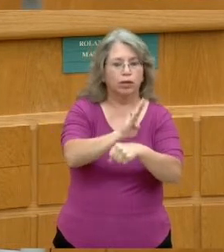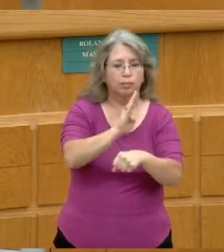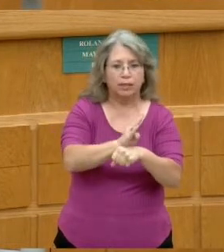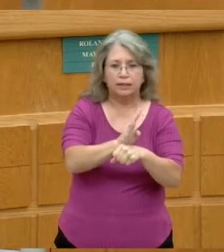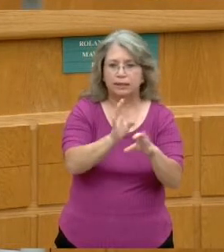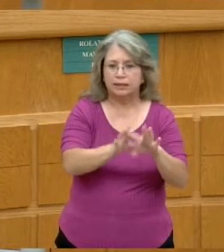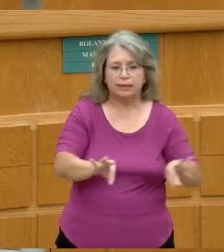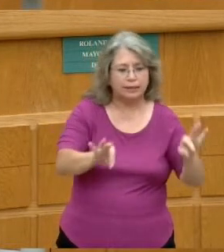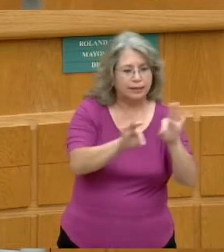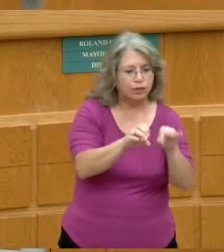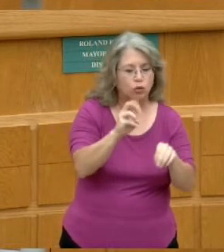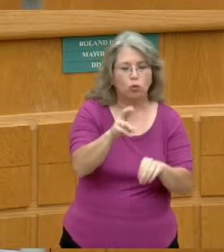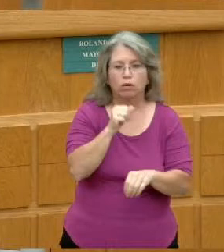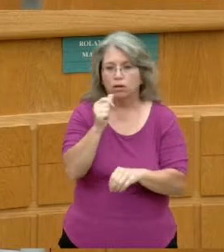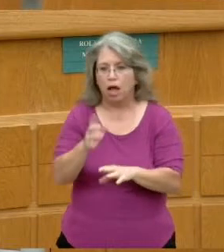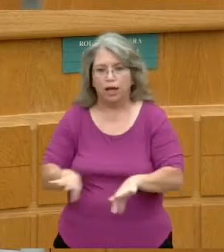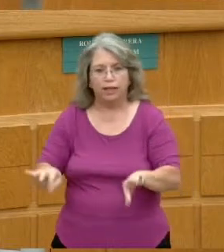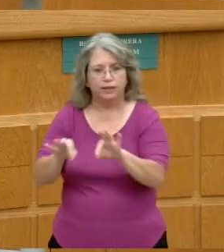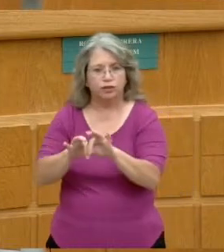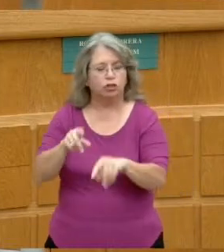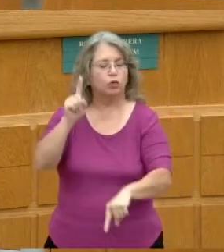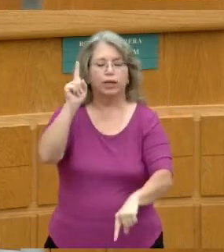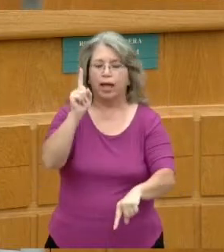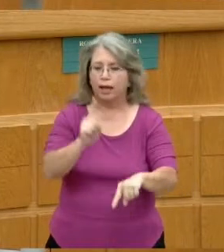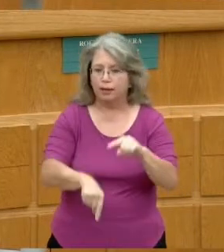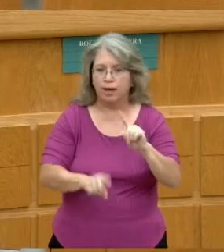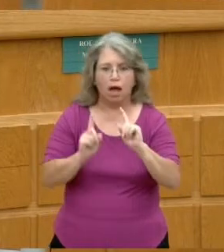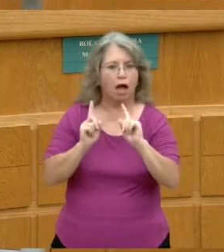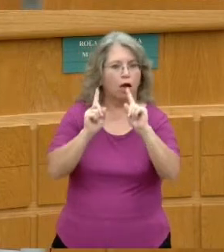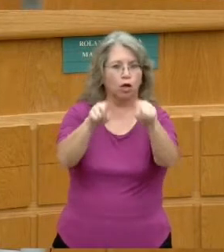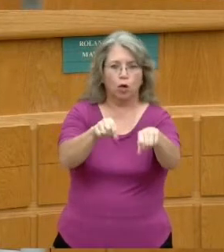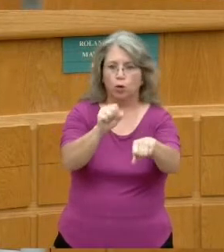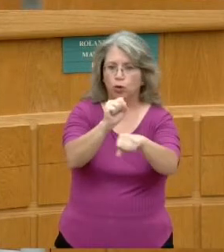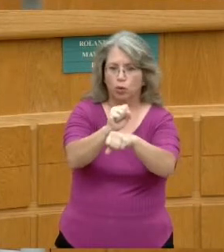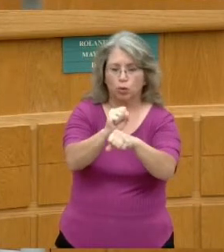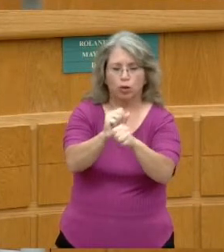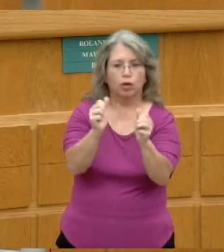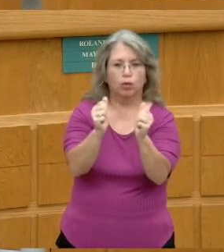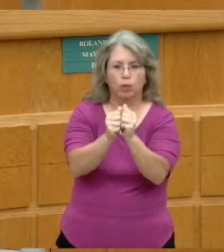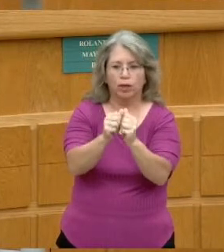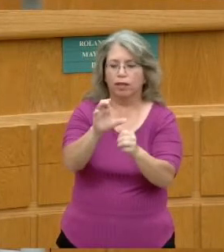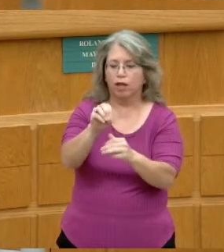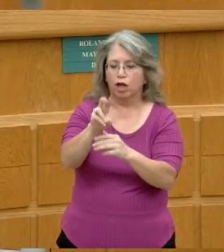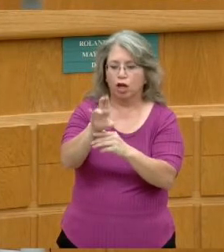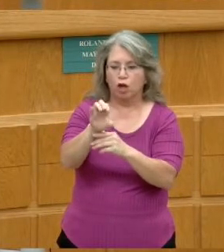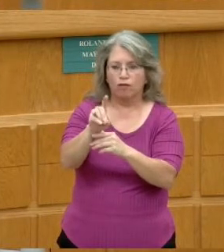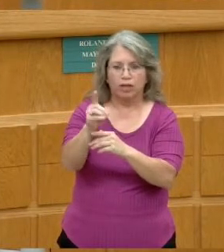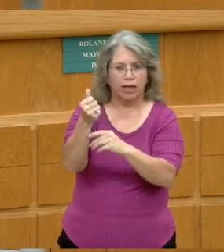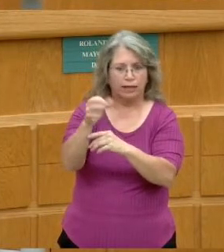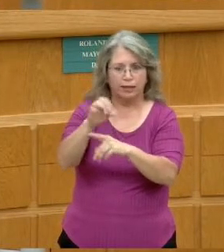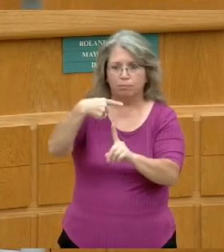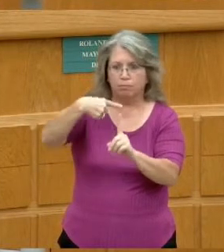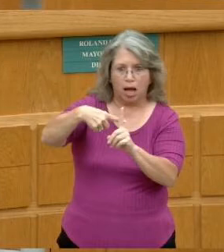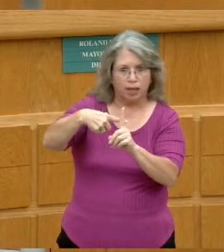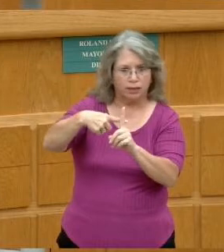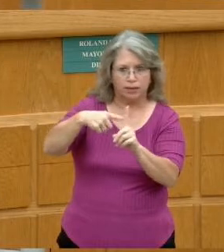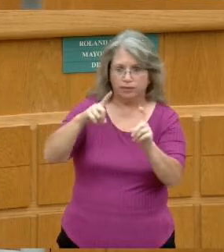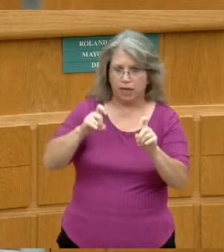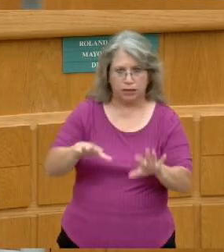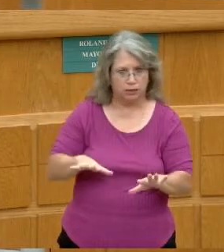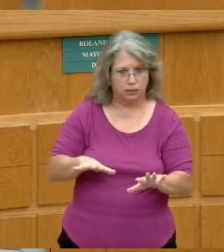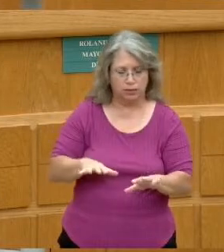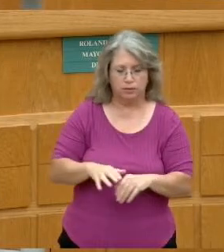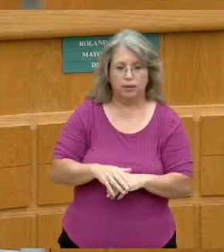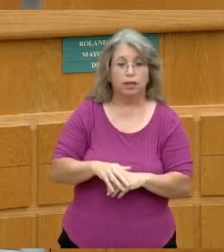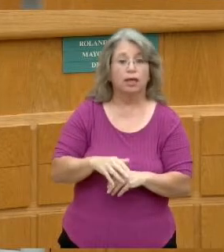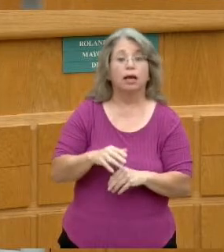to work if you are positive for COVID-19. The only way you can go back to work is when you are fully recovered and